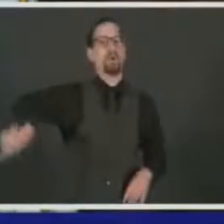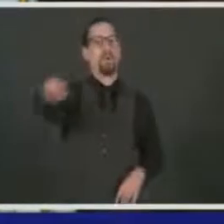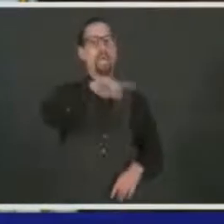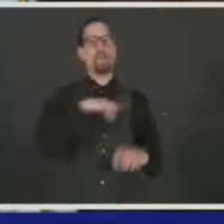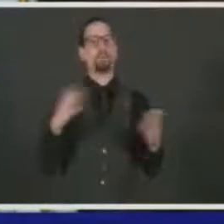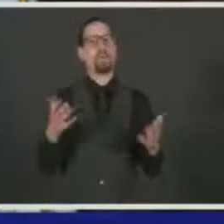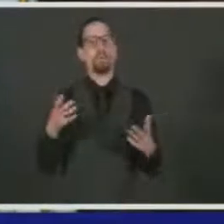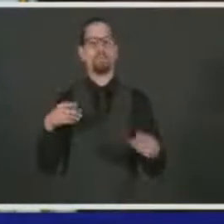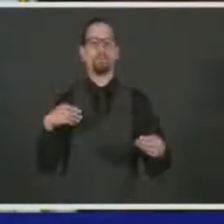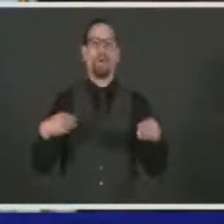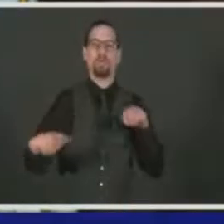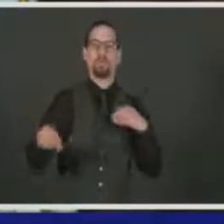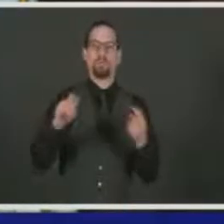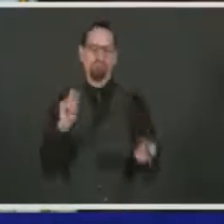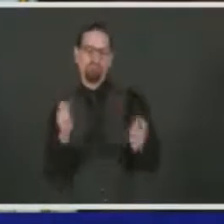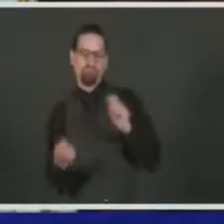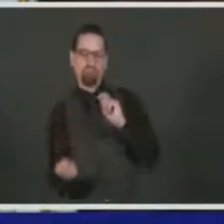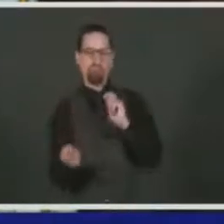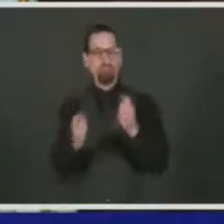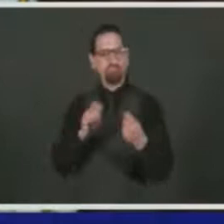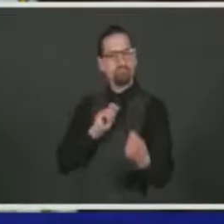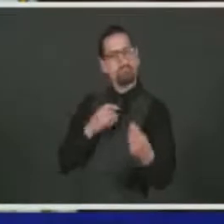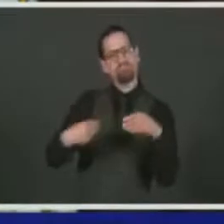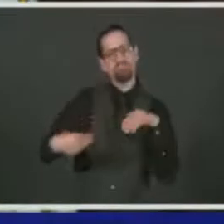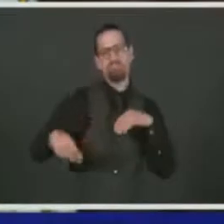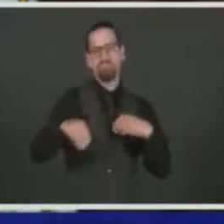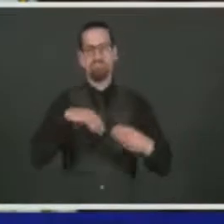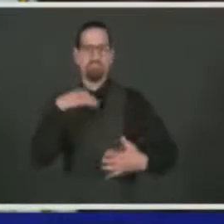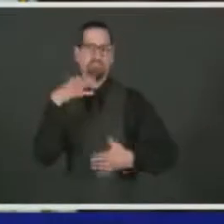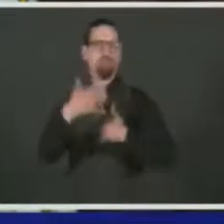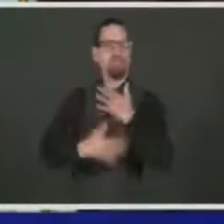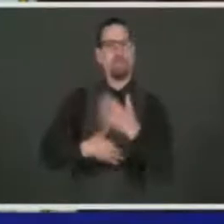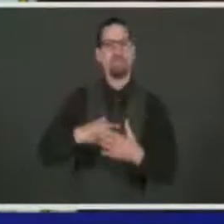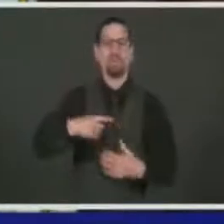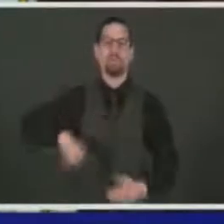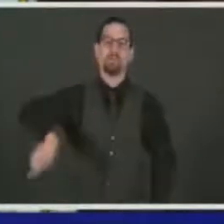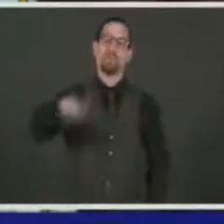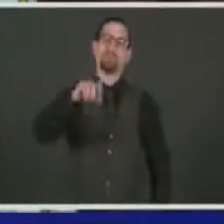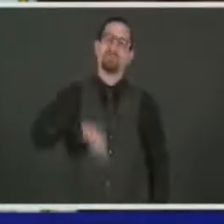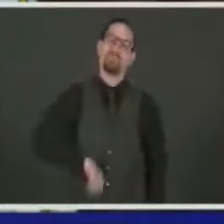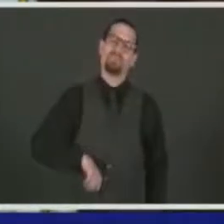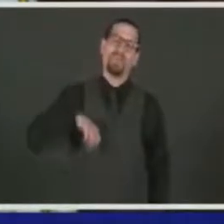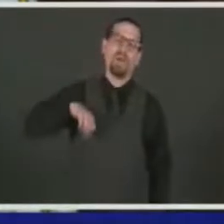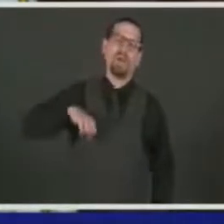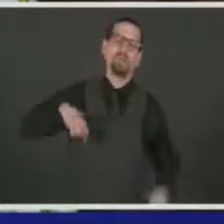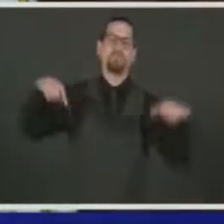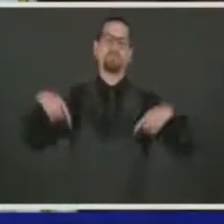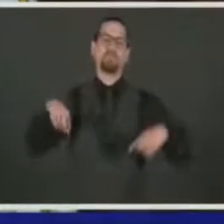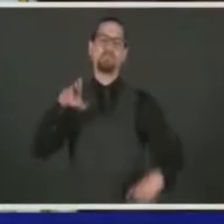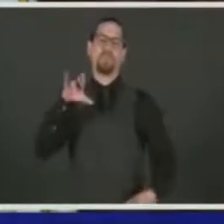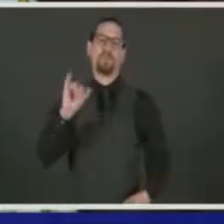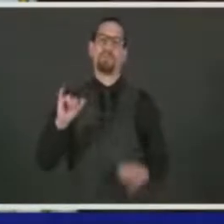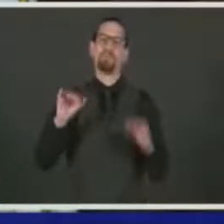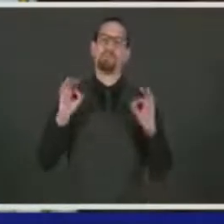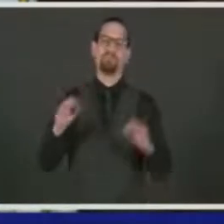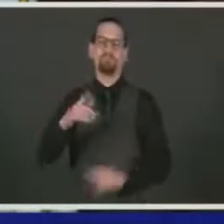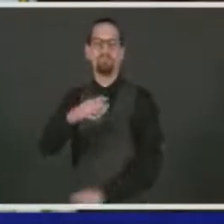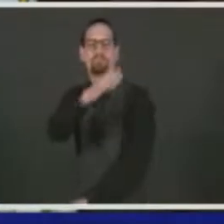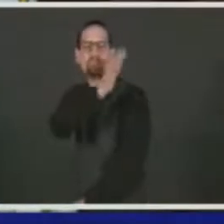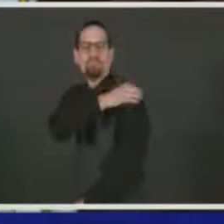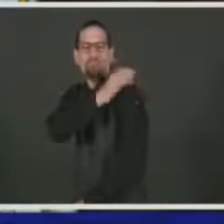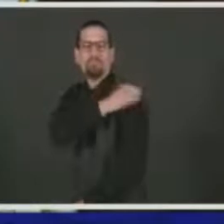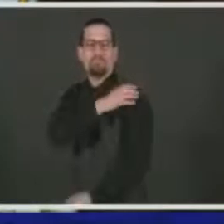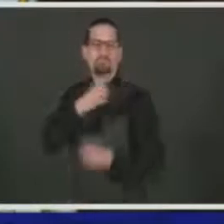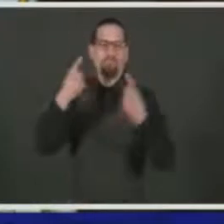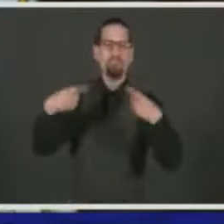You should feel very proud as a Rhode Islander. You take some pride in the Rhode Island response